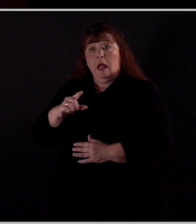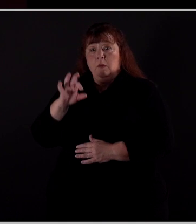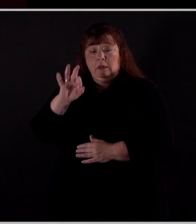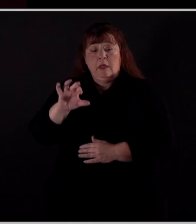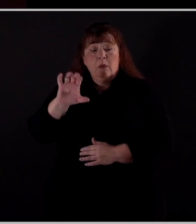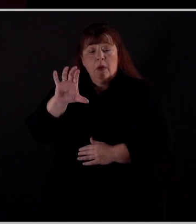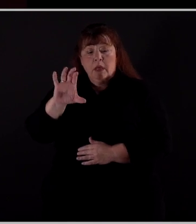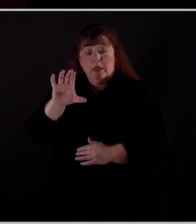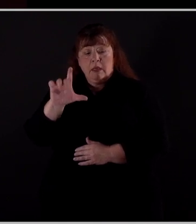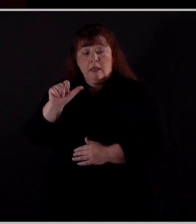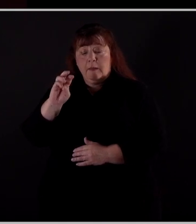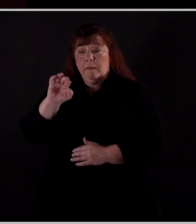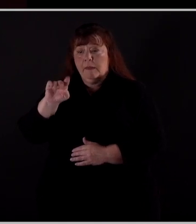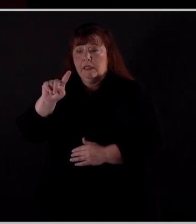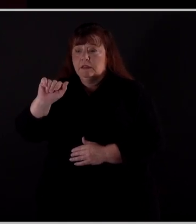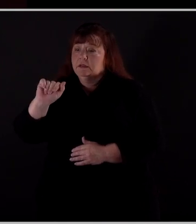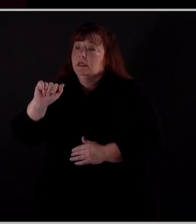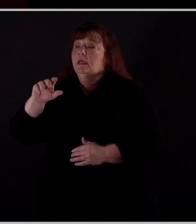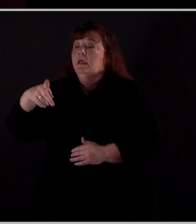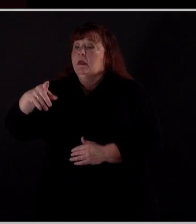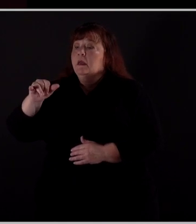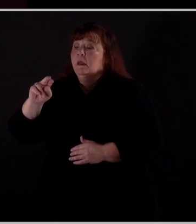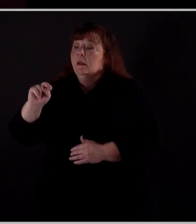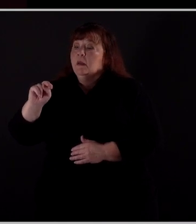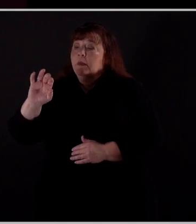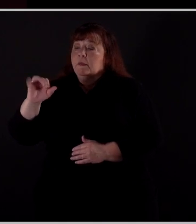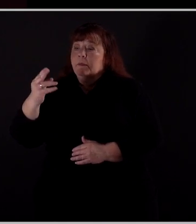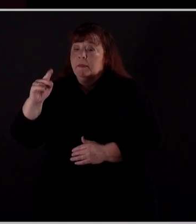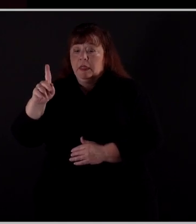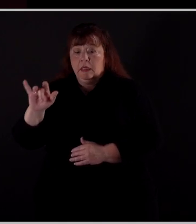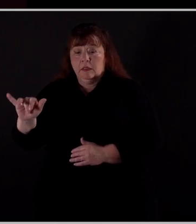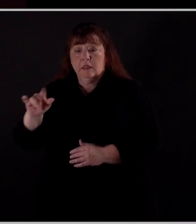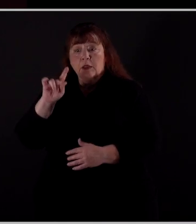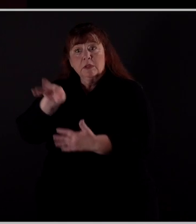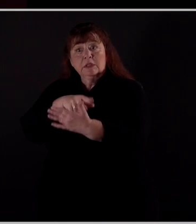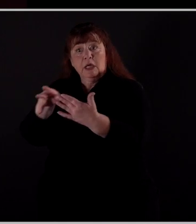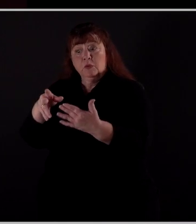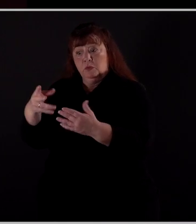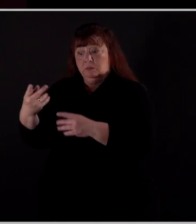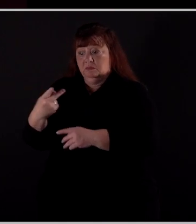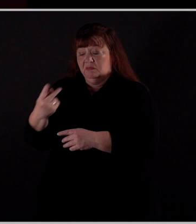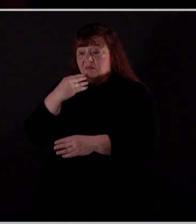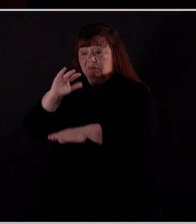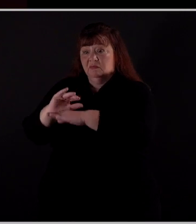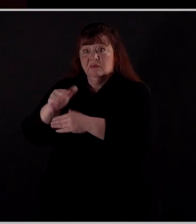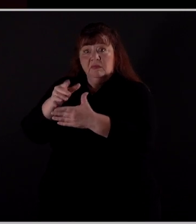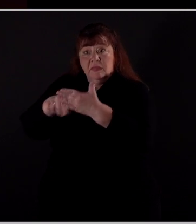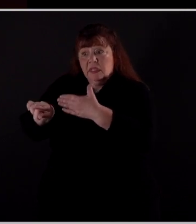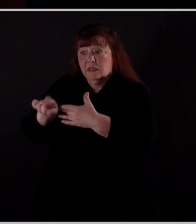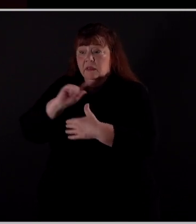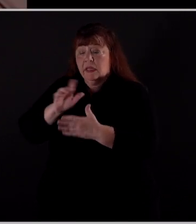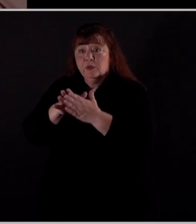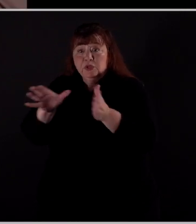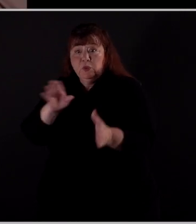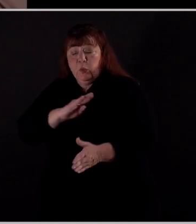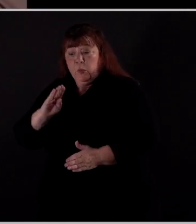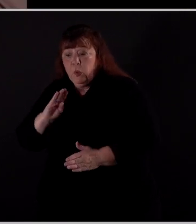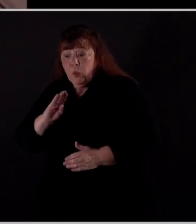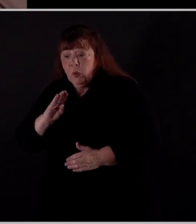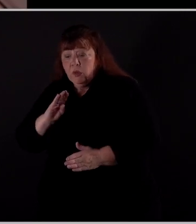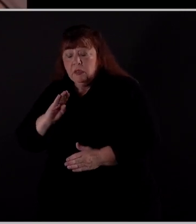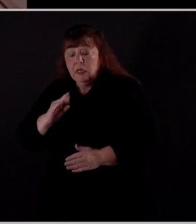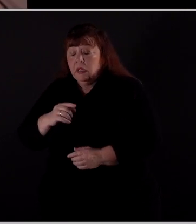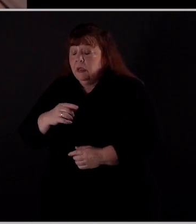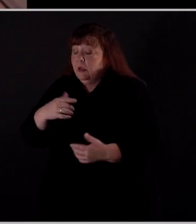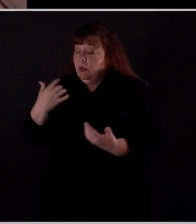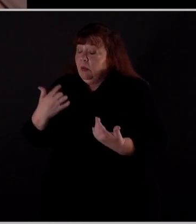Pinckney, and he and I are very good friends. We were scheduled to have dinner the very next week at our general board. It was just